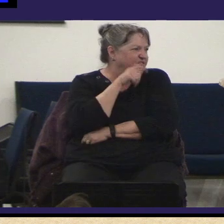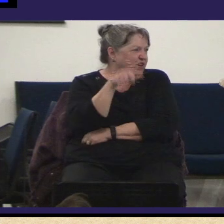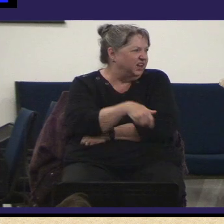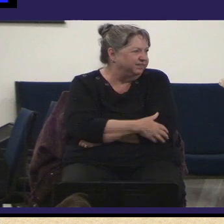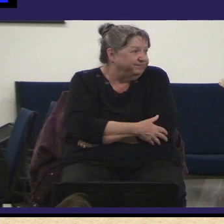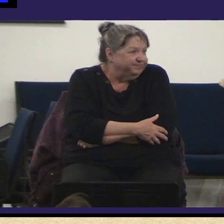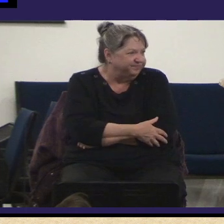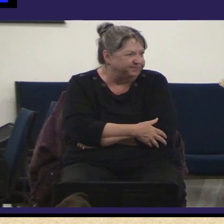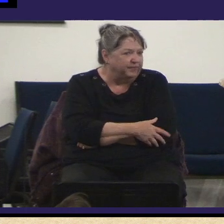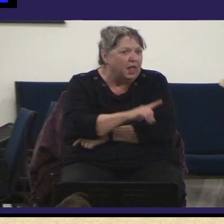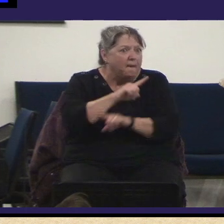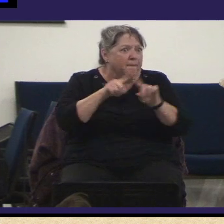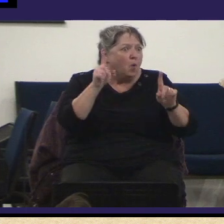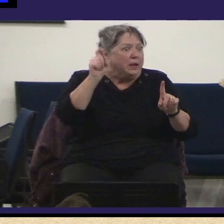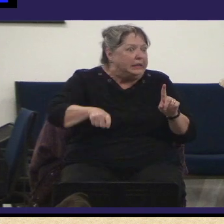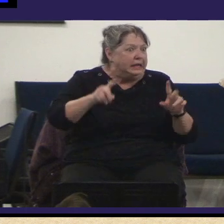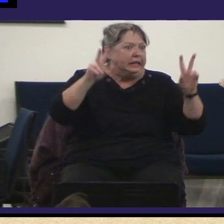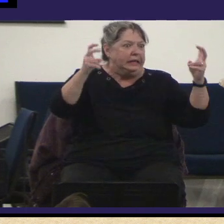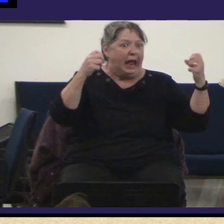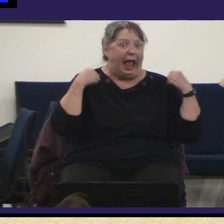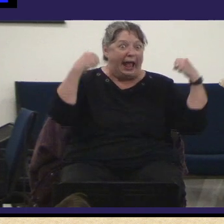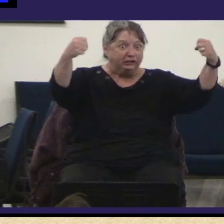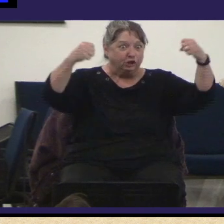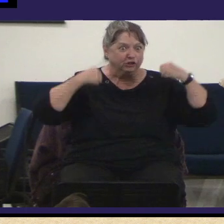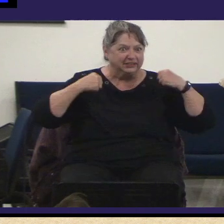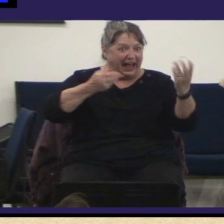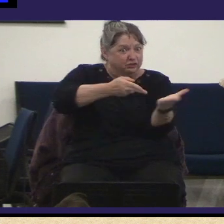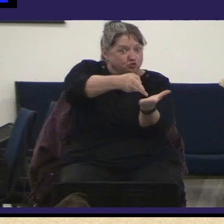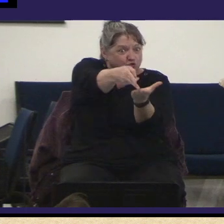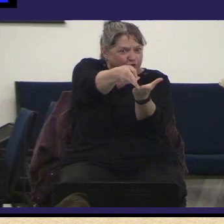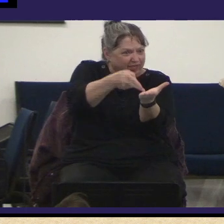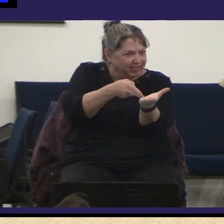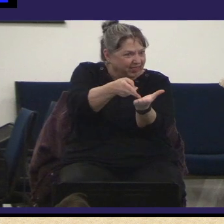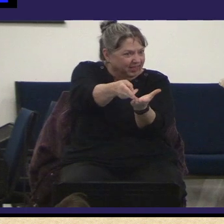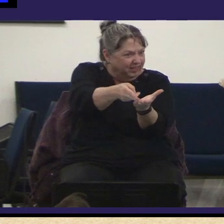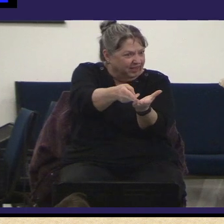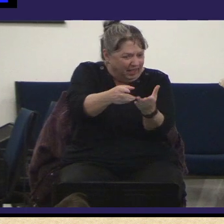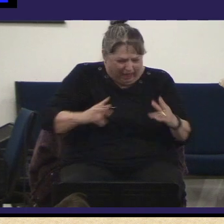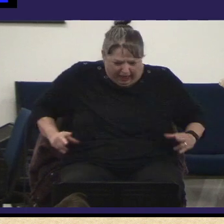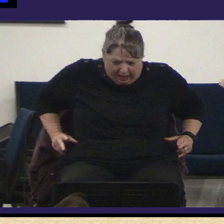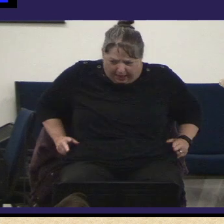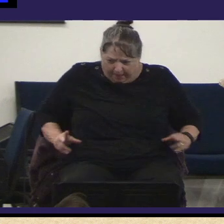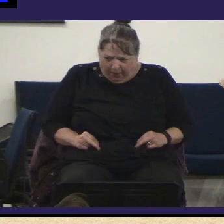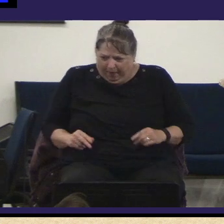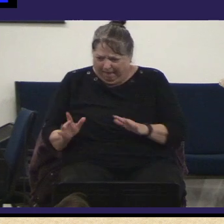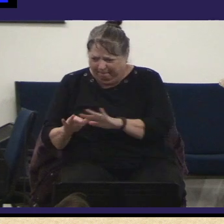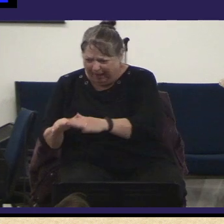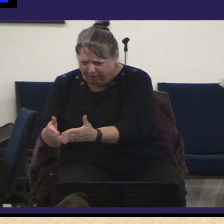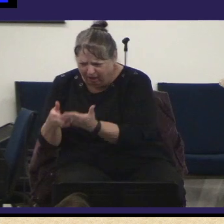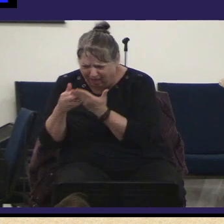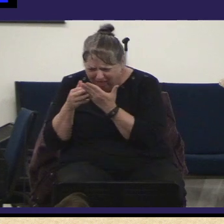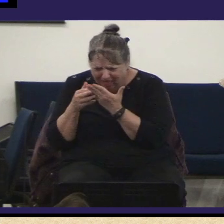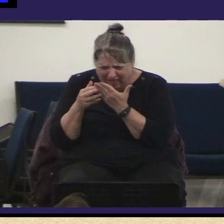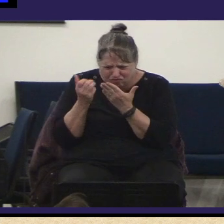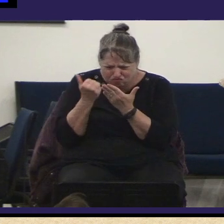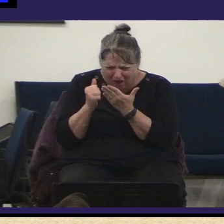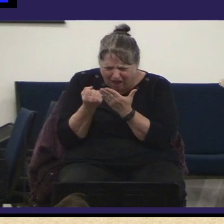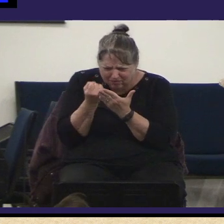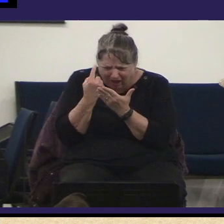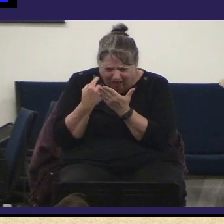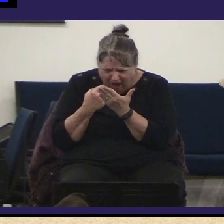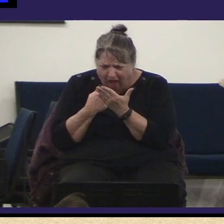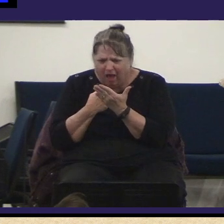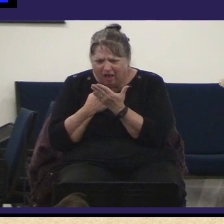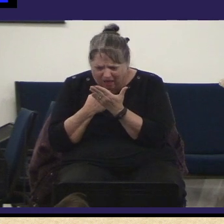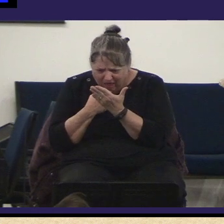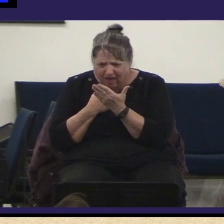that truth. And we can't have that truth if we're not spending time in the